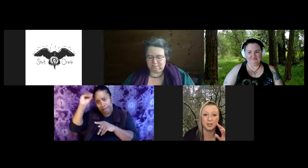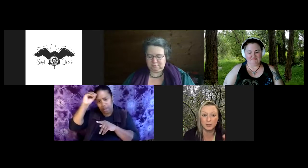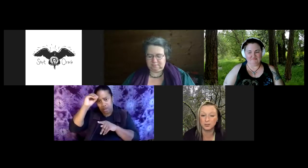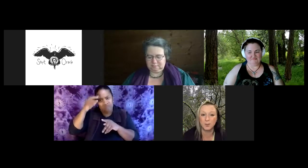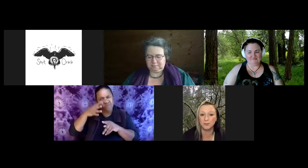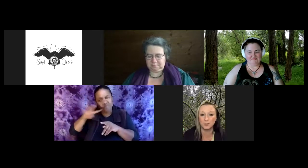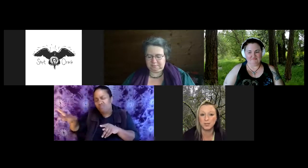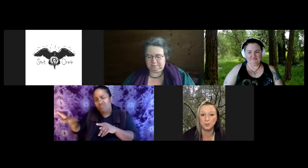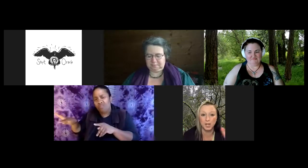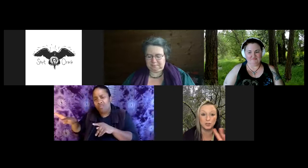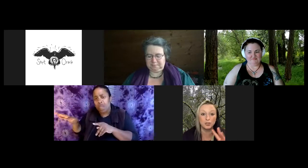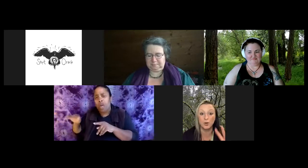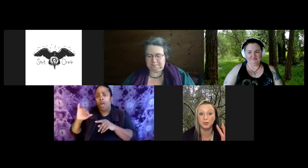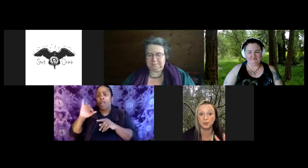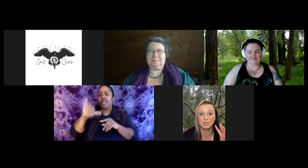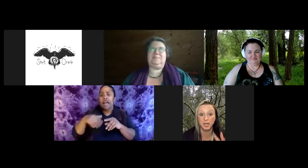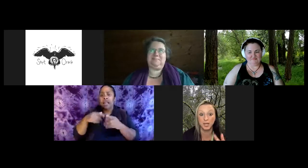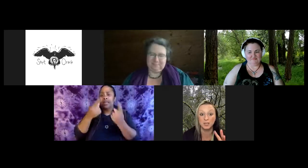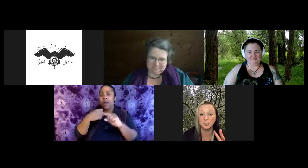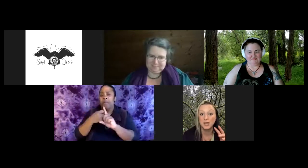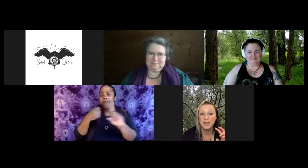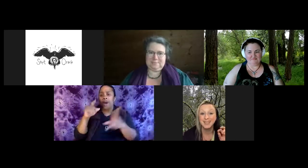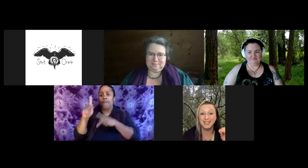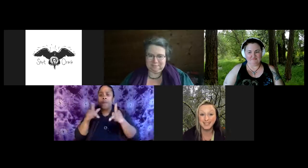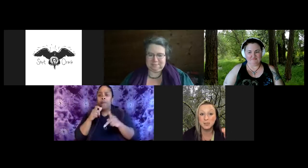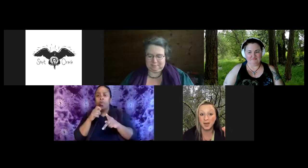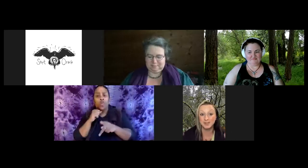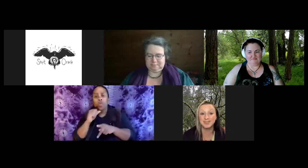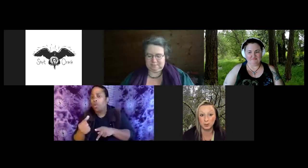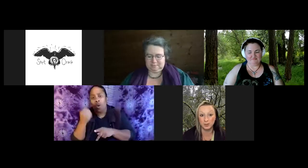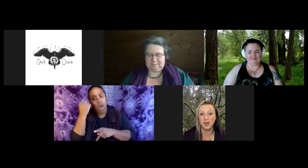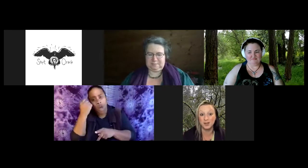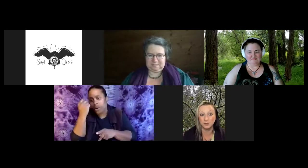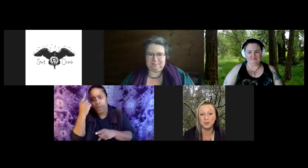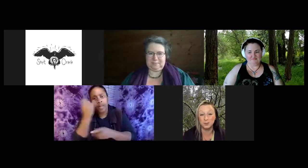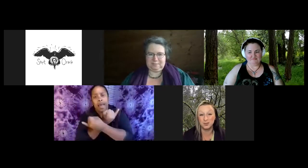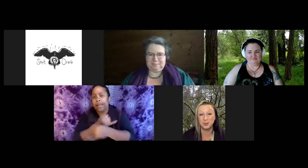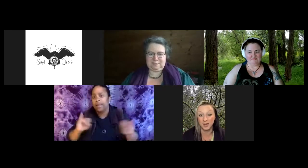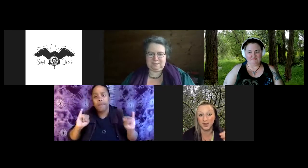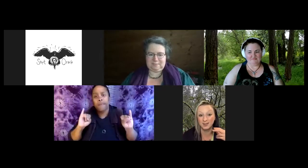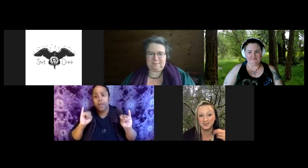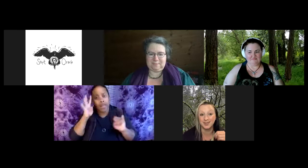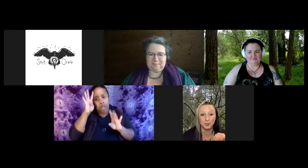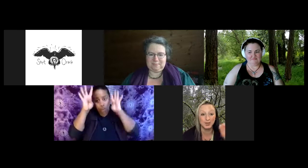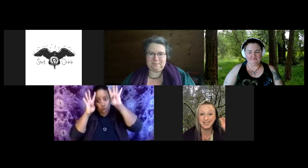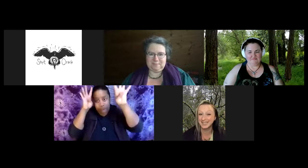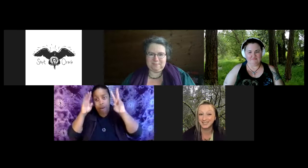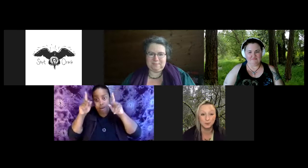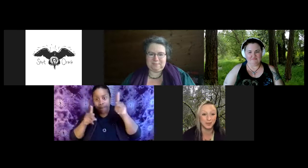because those are coming from people that don't understand independently creative people. Okay,